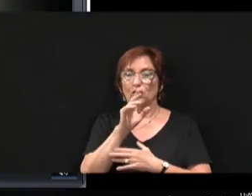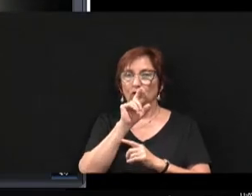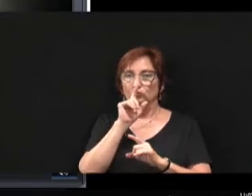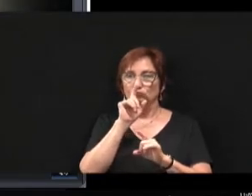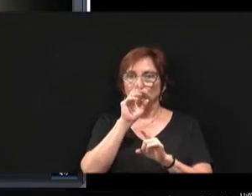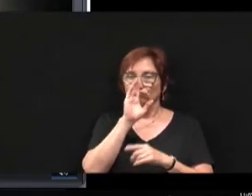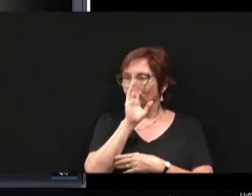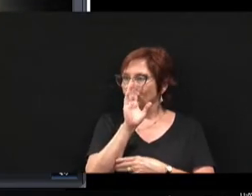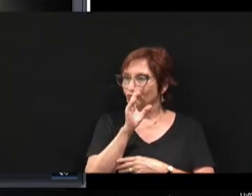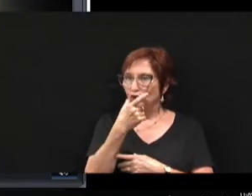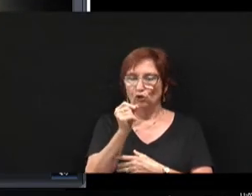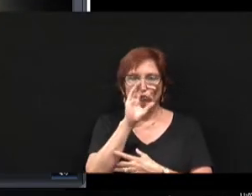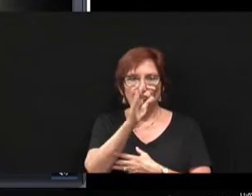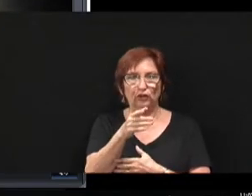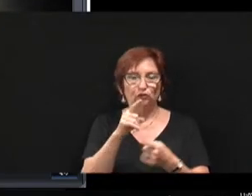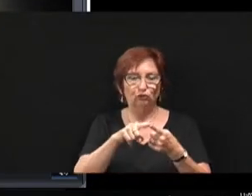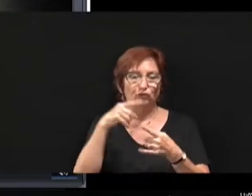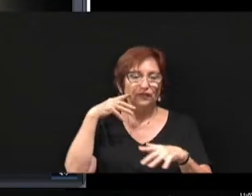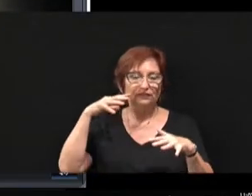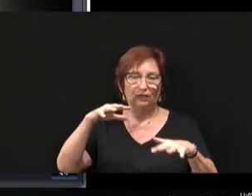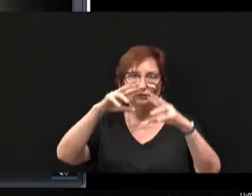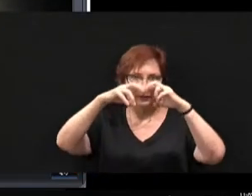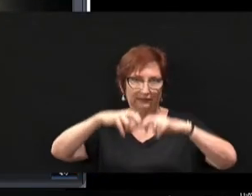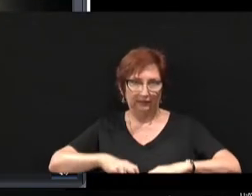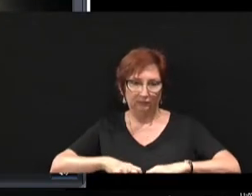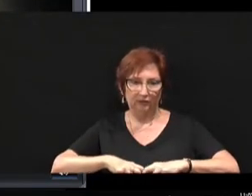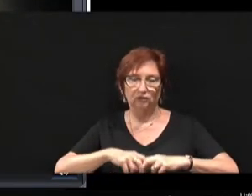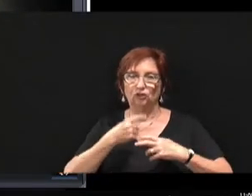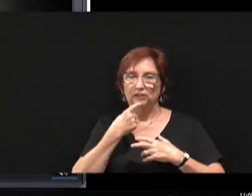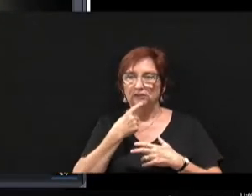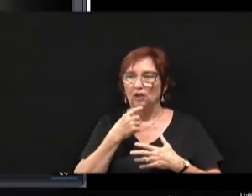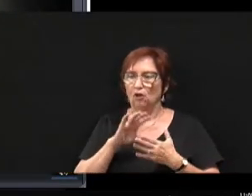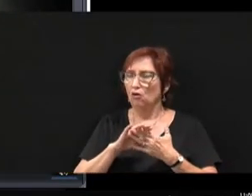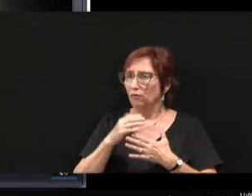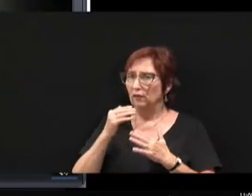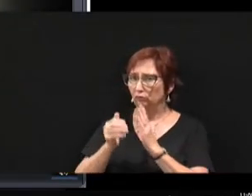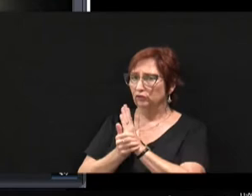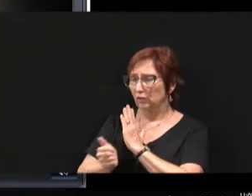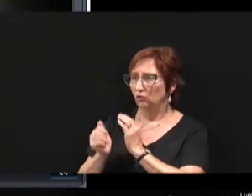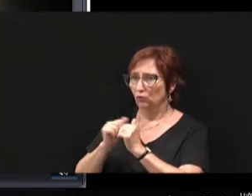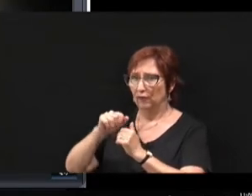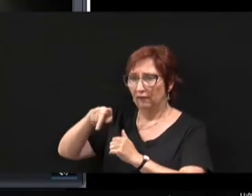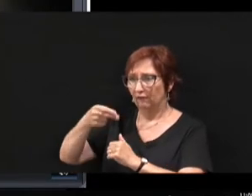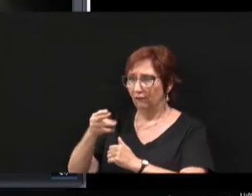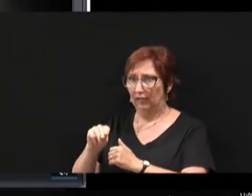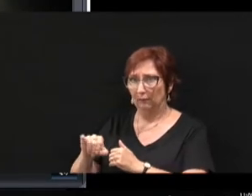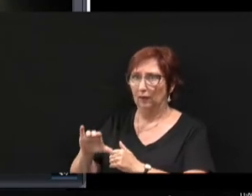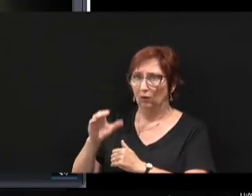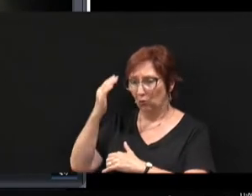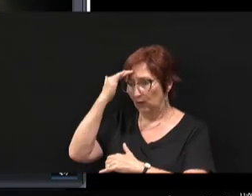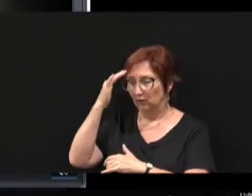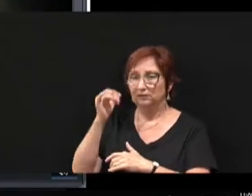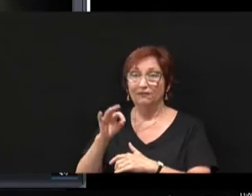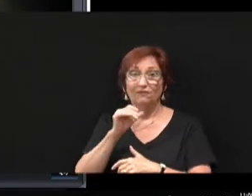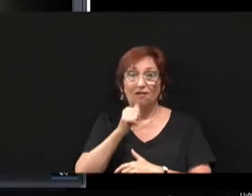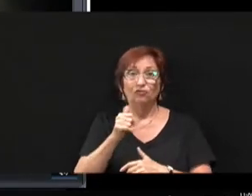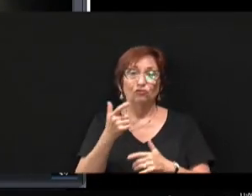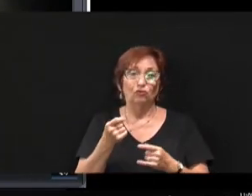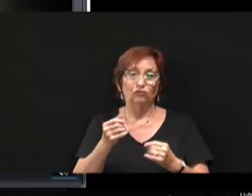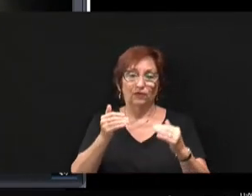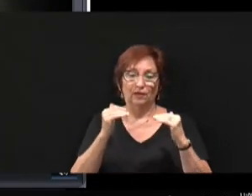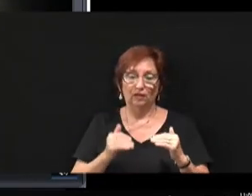assessment because we're saying, oh, they're pretty good in their phonemic awareness. If not, you're going to go to the next one, which